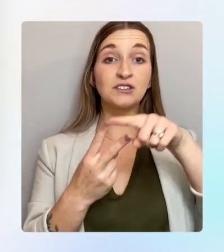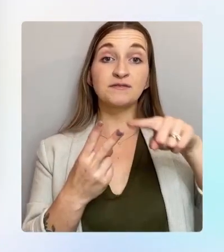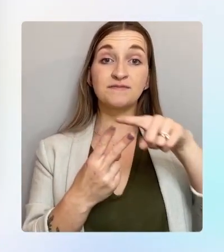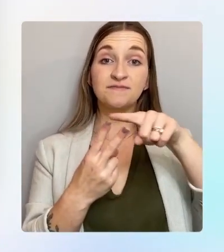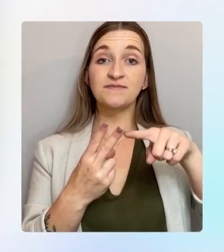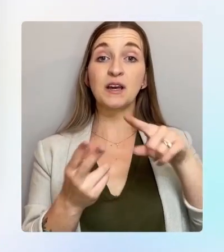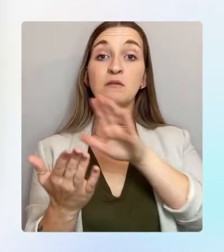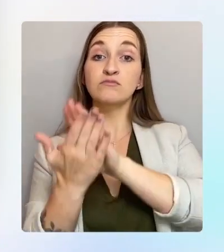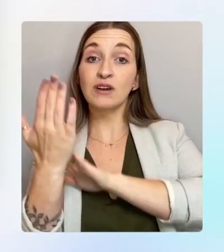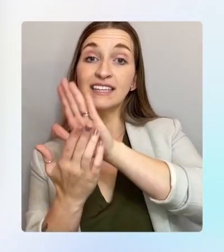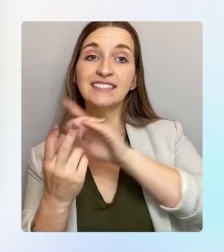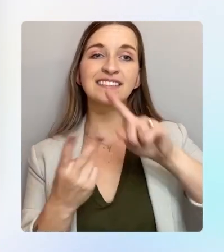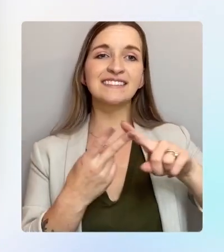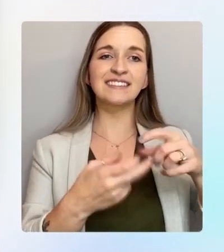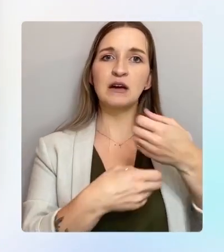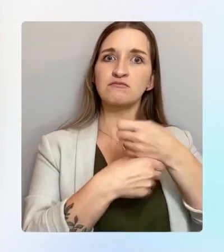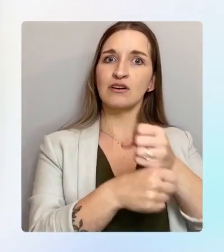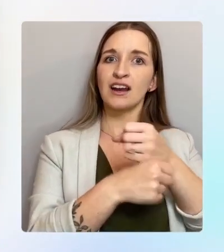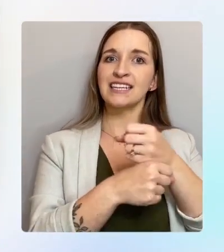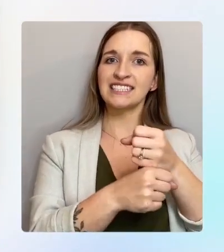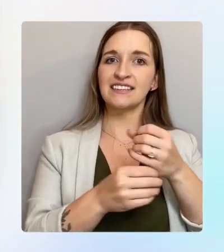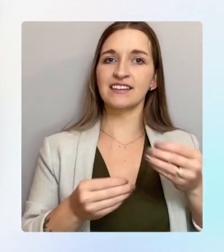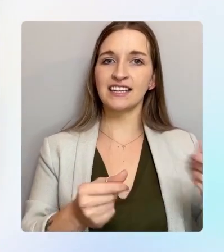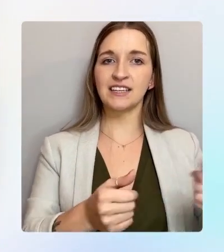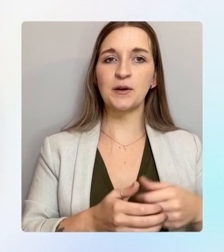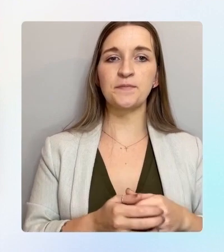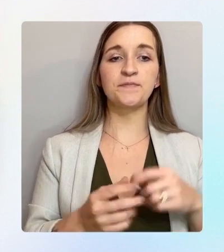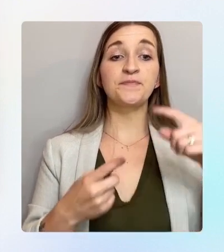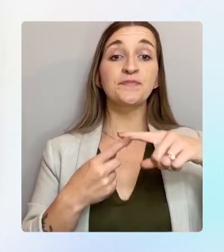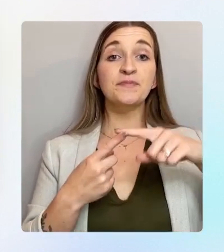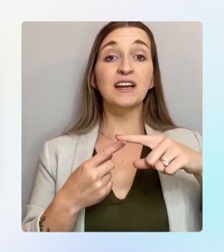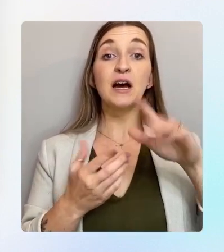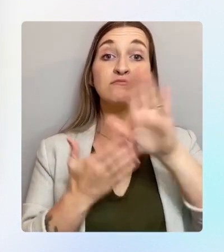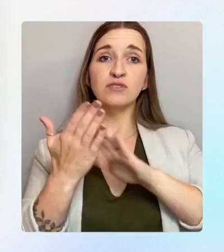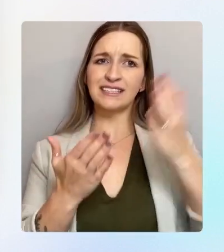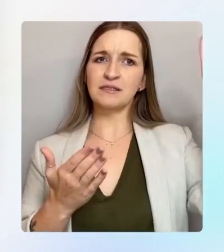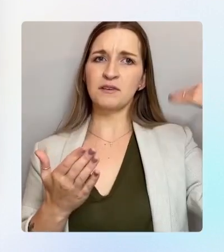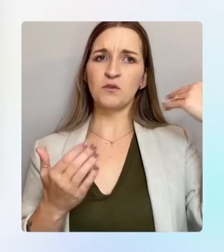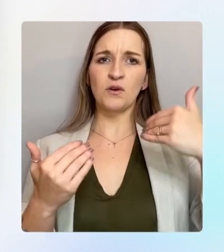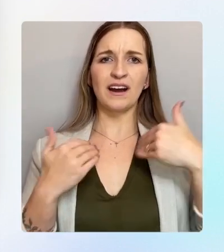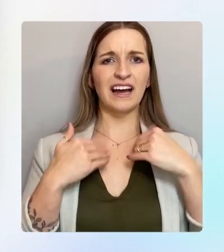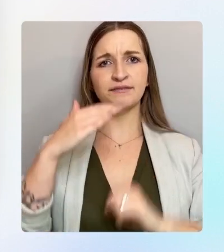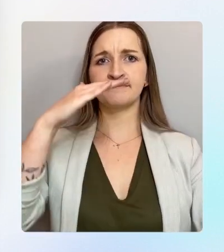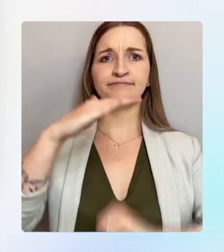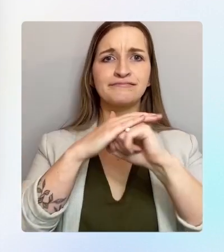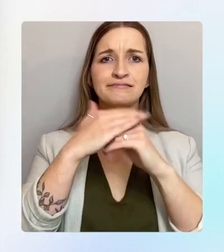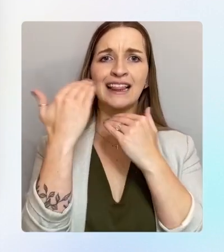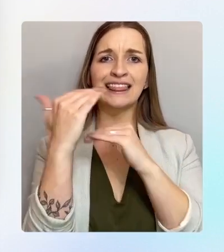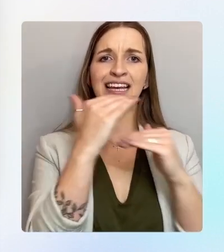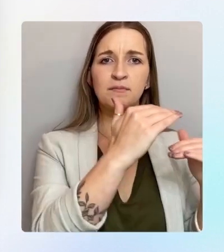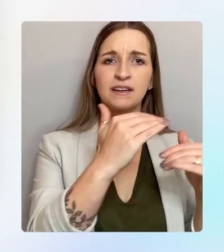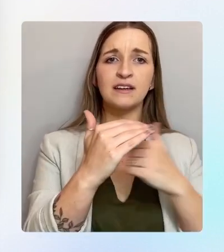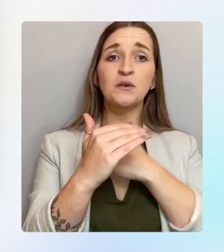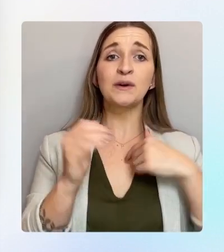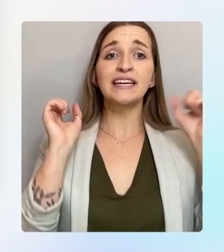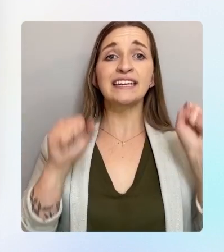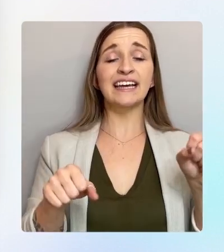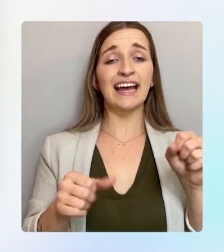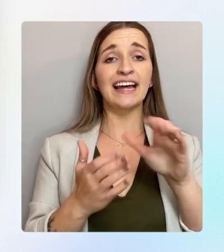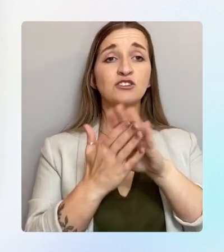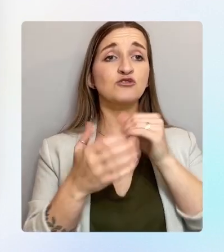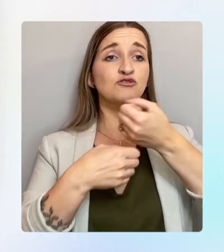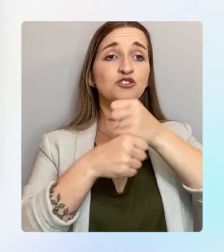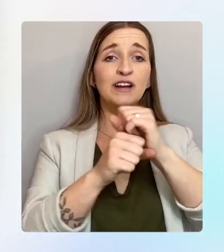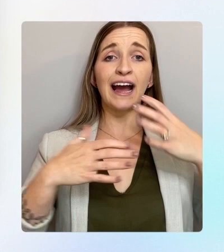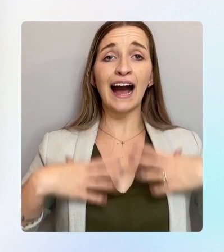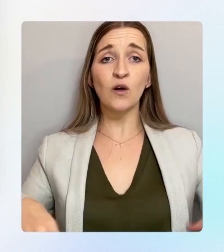dimensions, presence and productivity. Until now, presence in Arthur had a hard ceiling. We built a system that could recreate faces